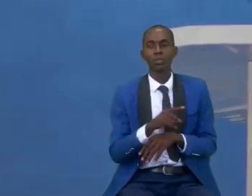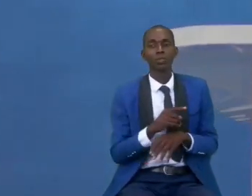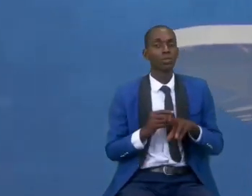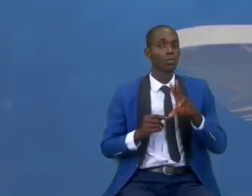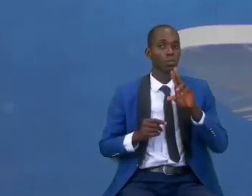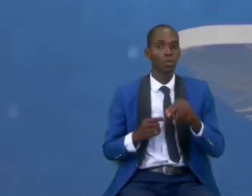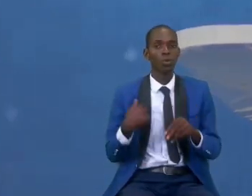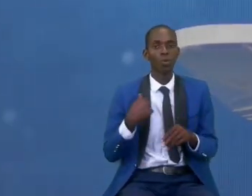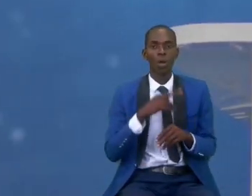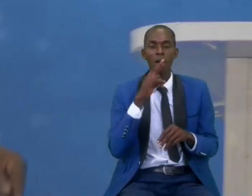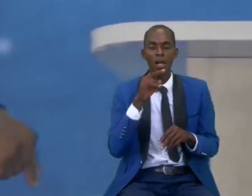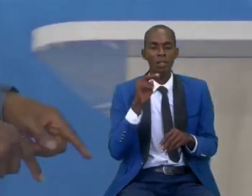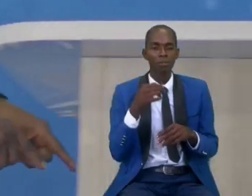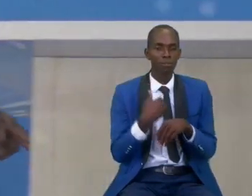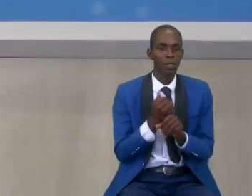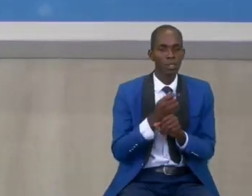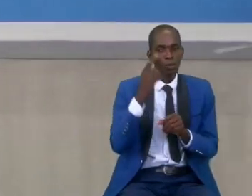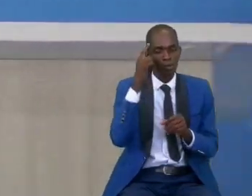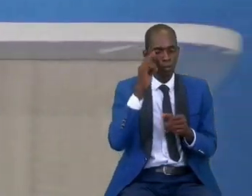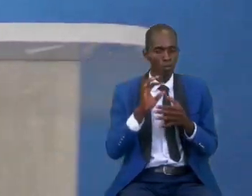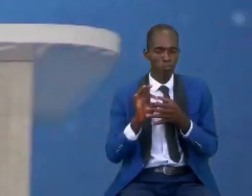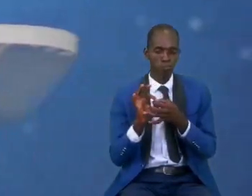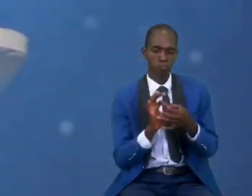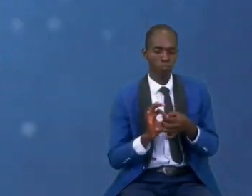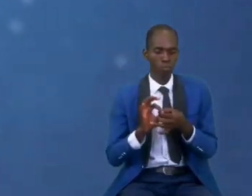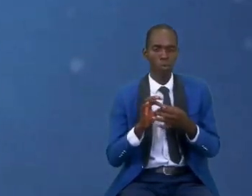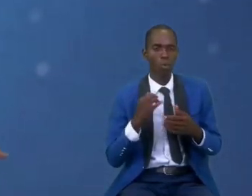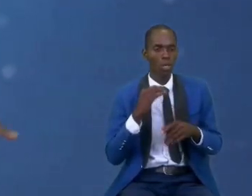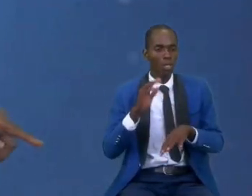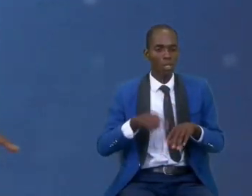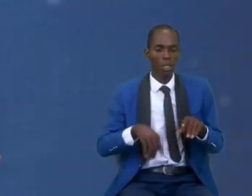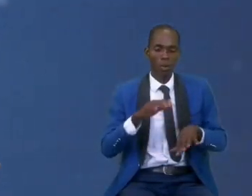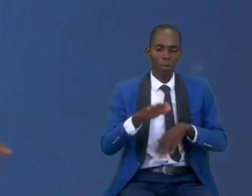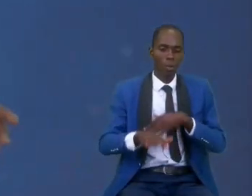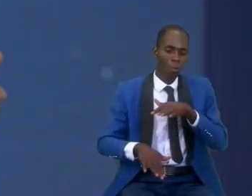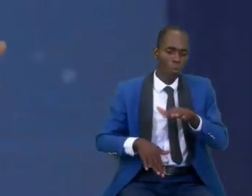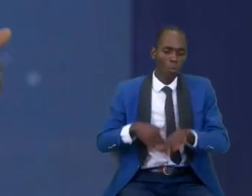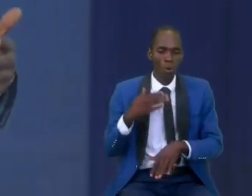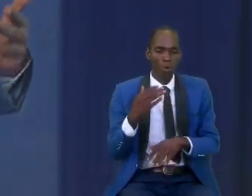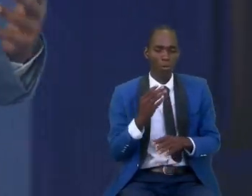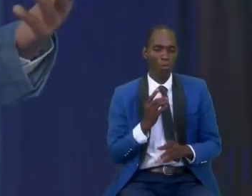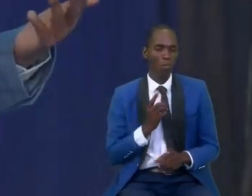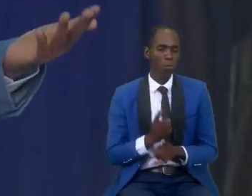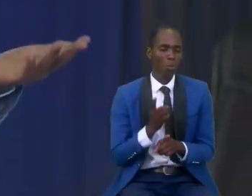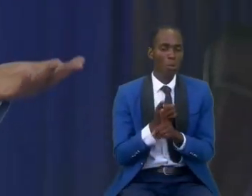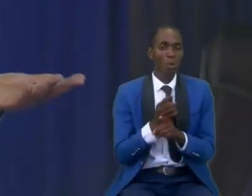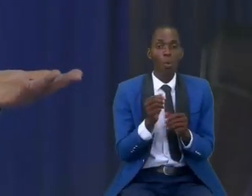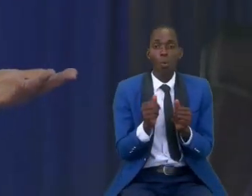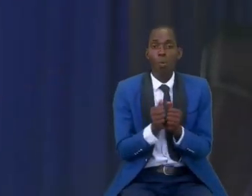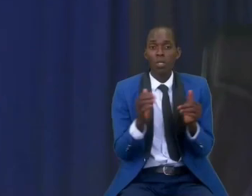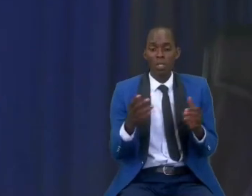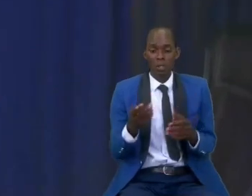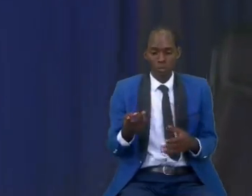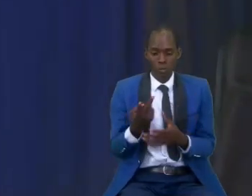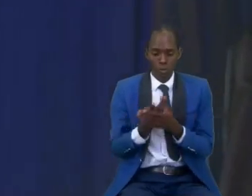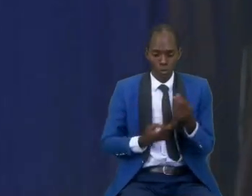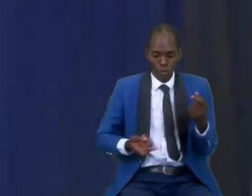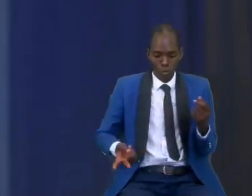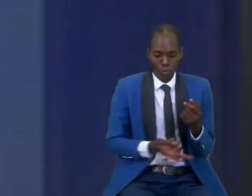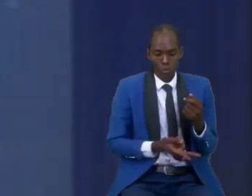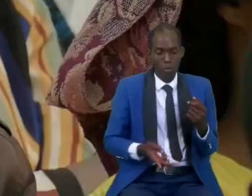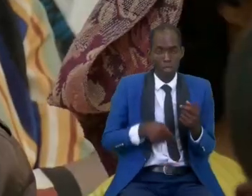and walk long without the two legs cooperating together. We're made for cooperation.